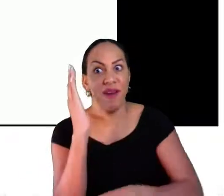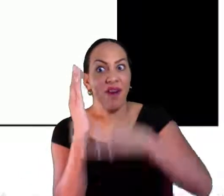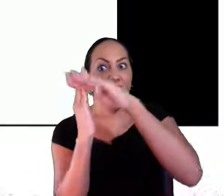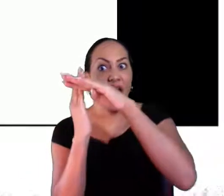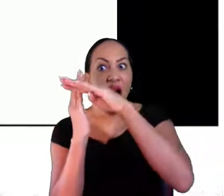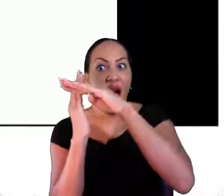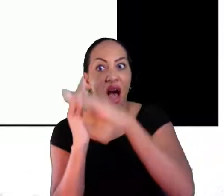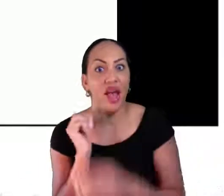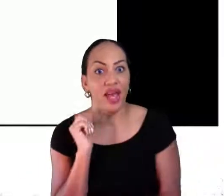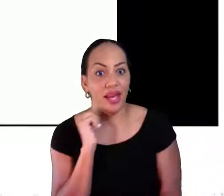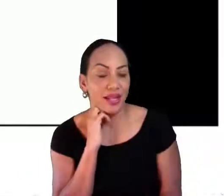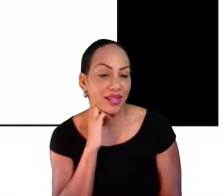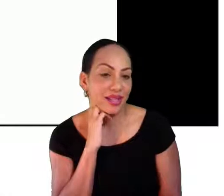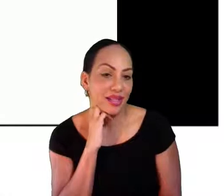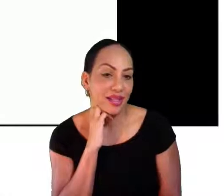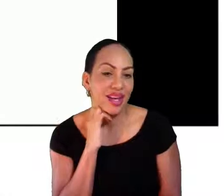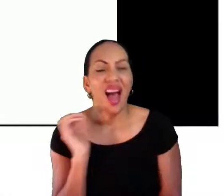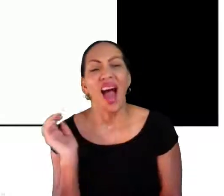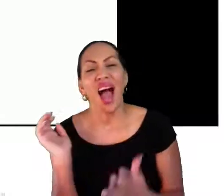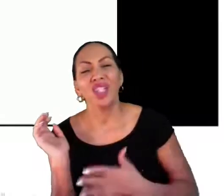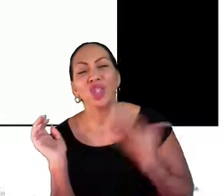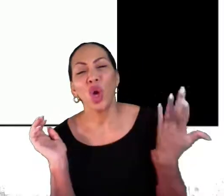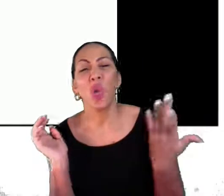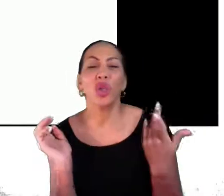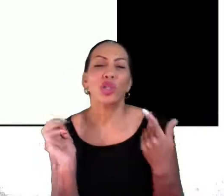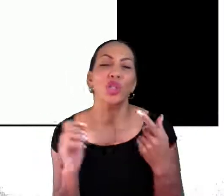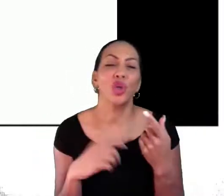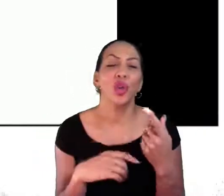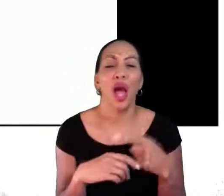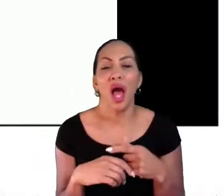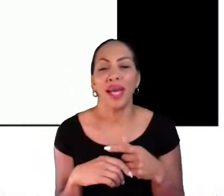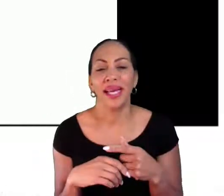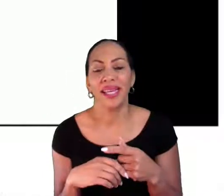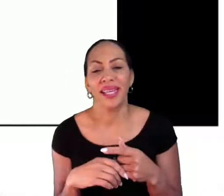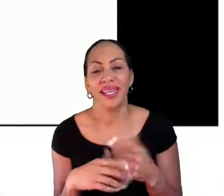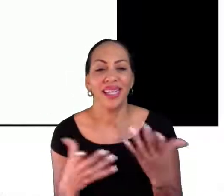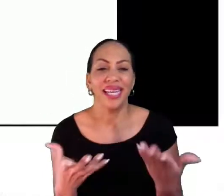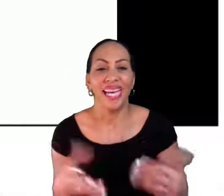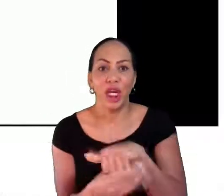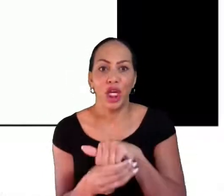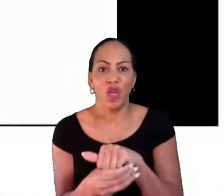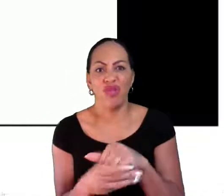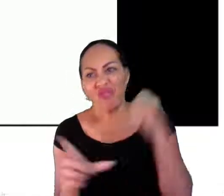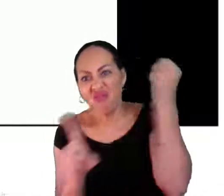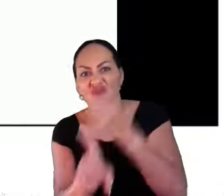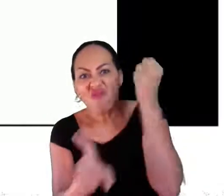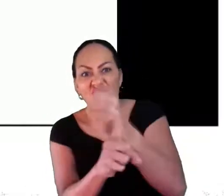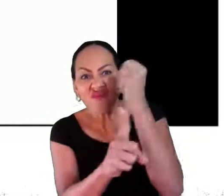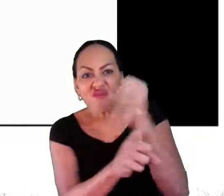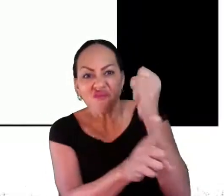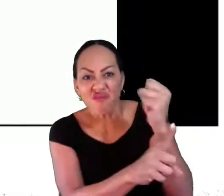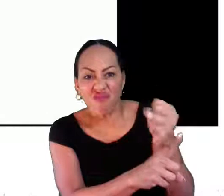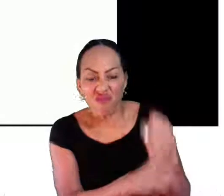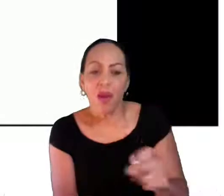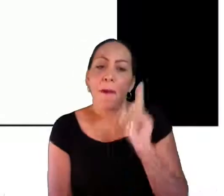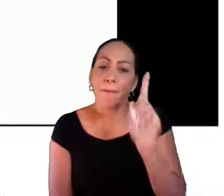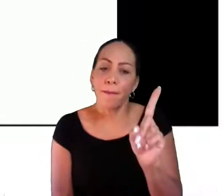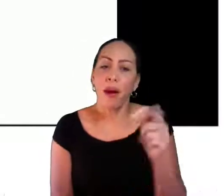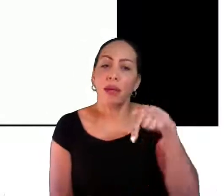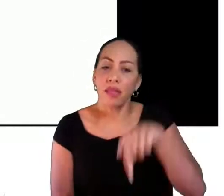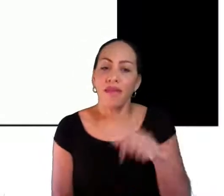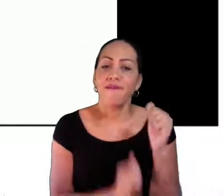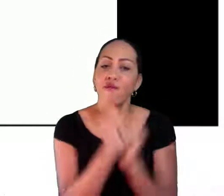beat people over the head with inclusion and make it that really big series. The framework is an exercise actually in trying to make it more manageable and